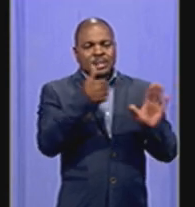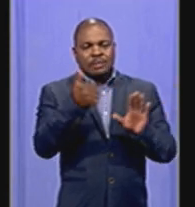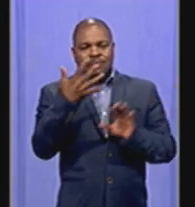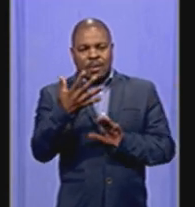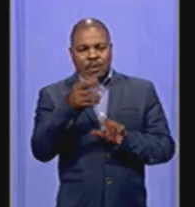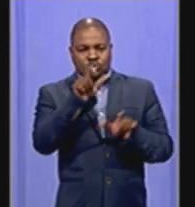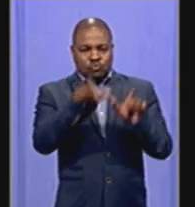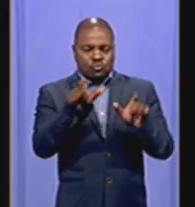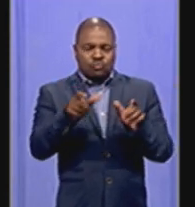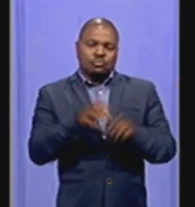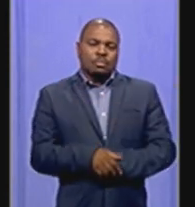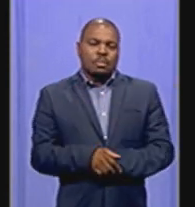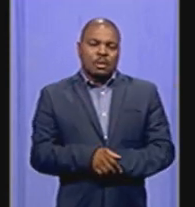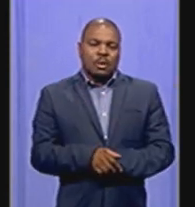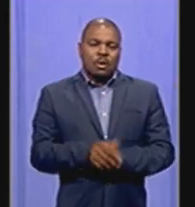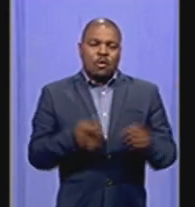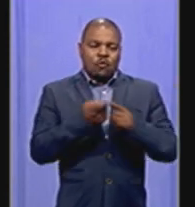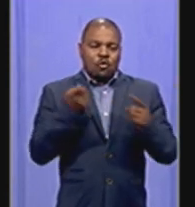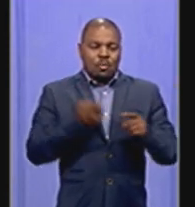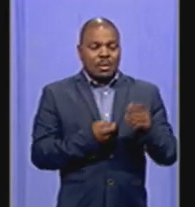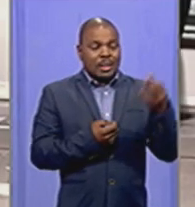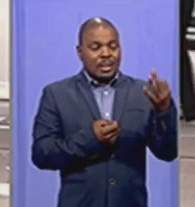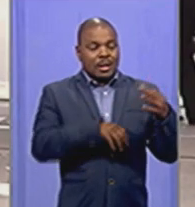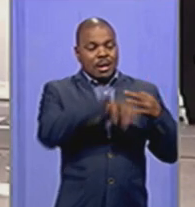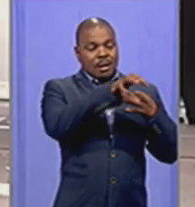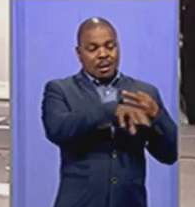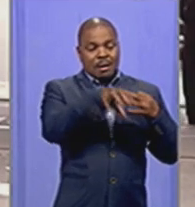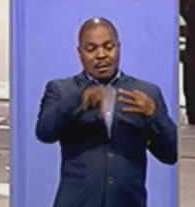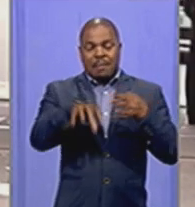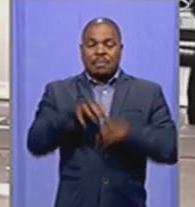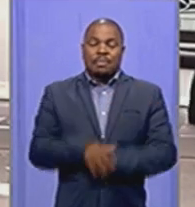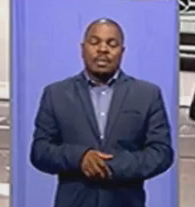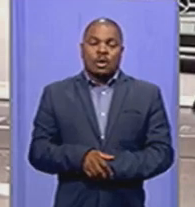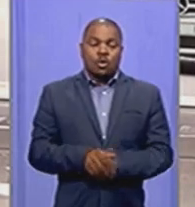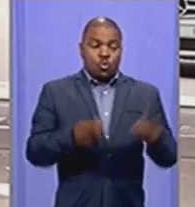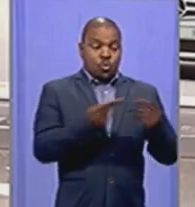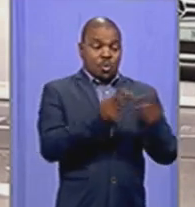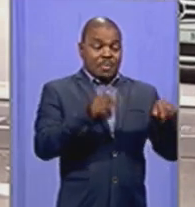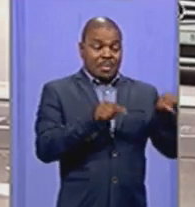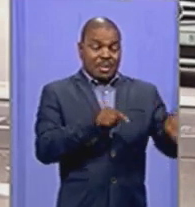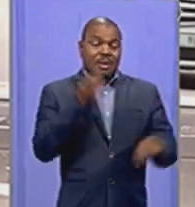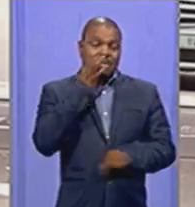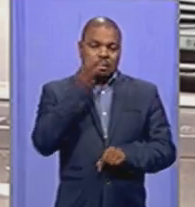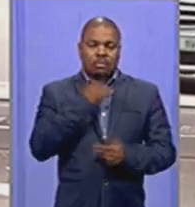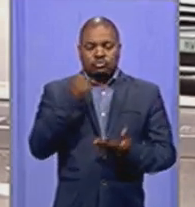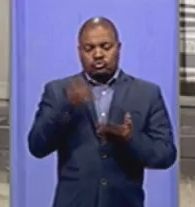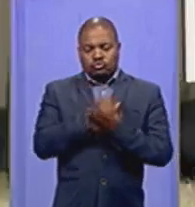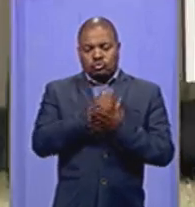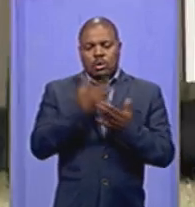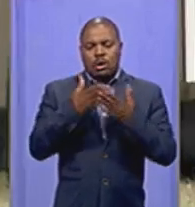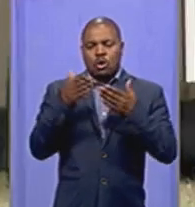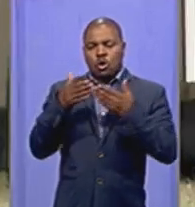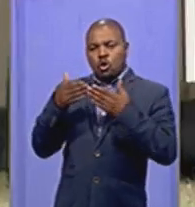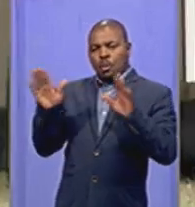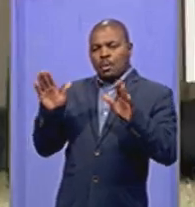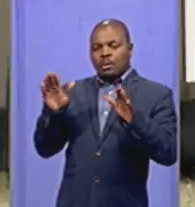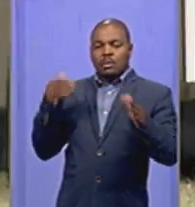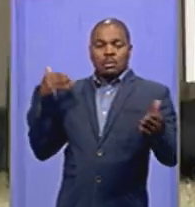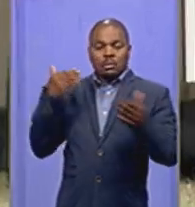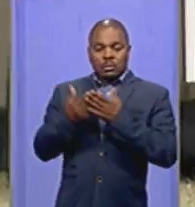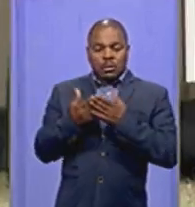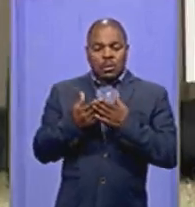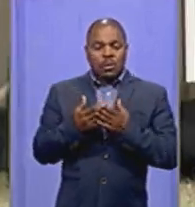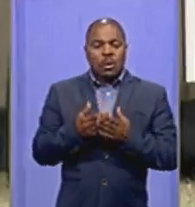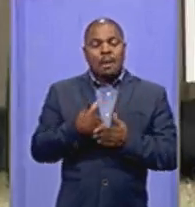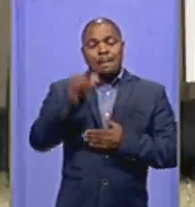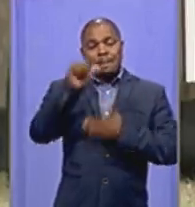11,665 students across our three campuses. Univesithi ya re ikwadiso e tla bulelwa go fitla kgwedi eno